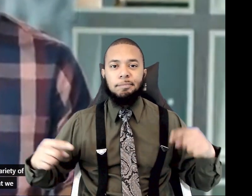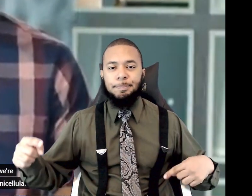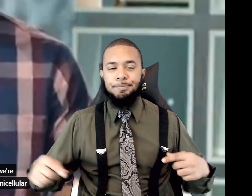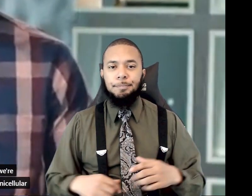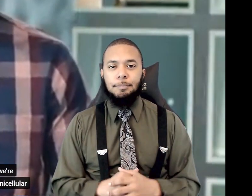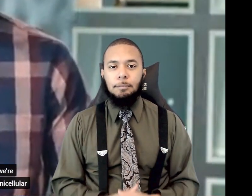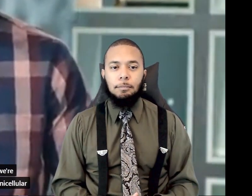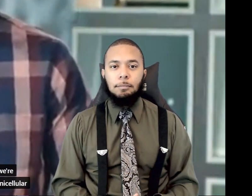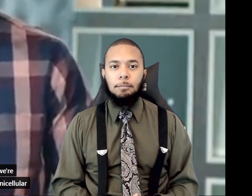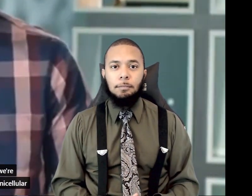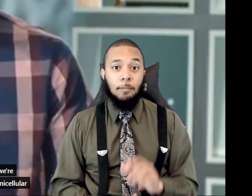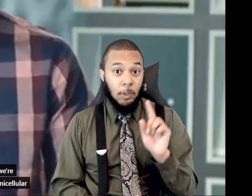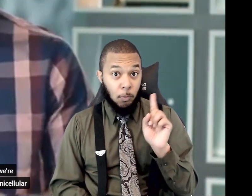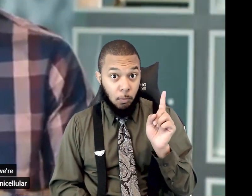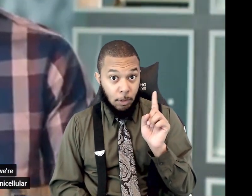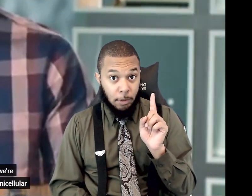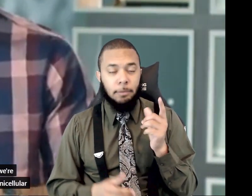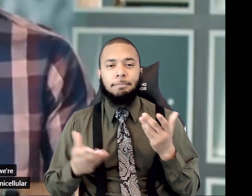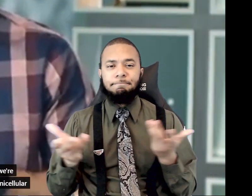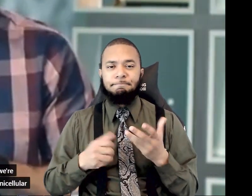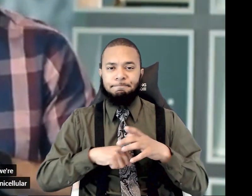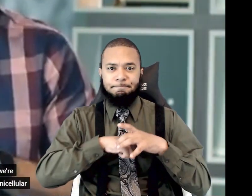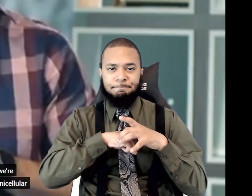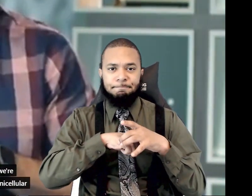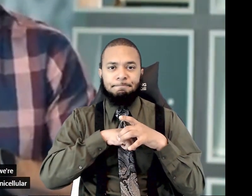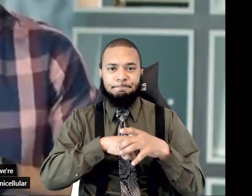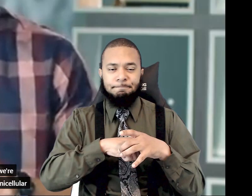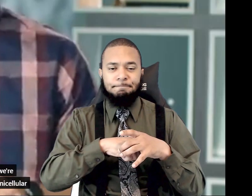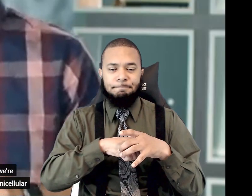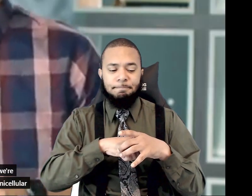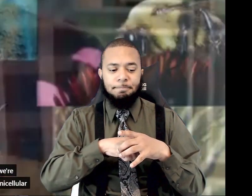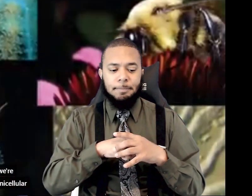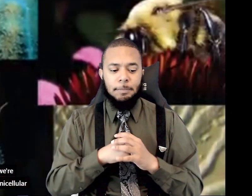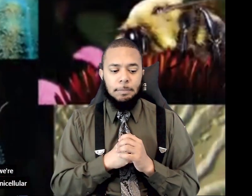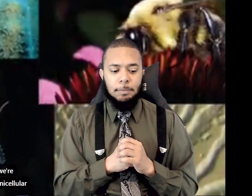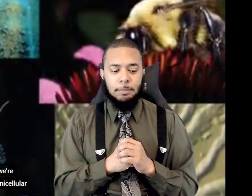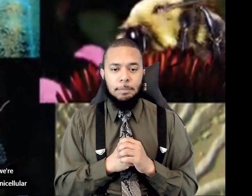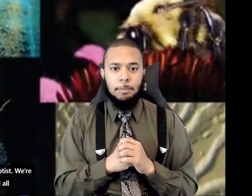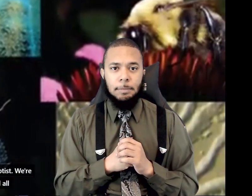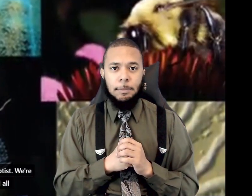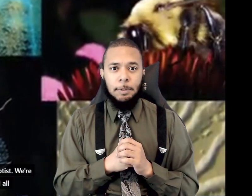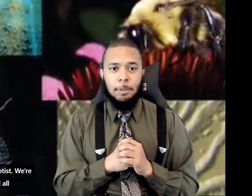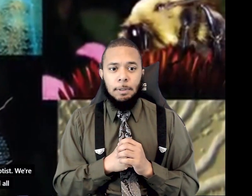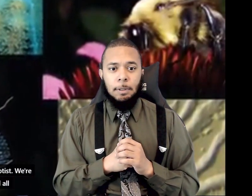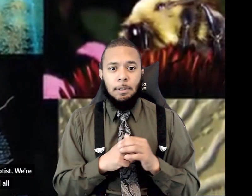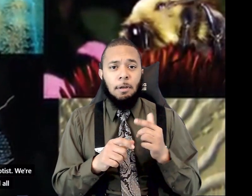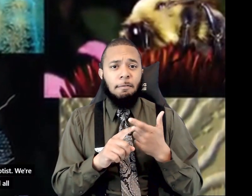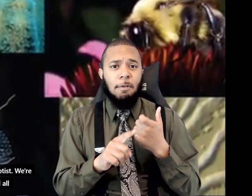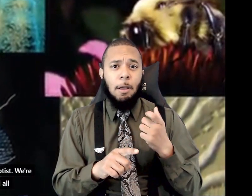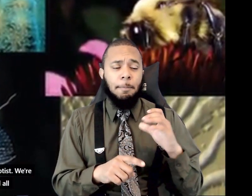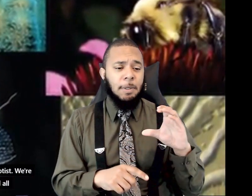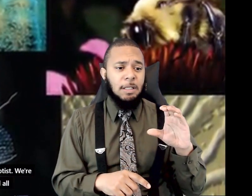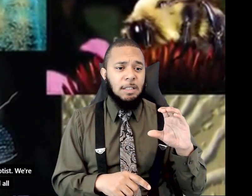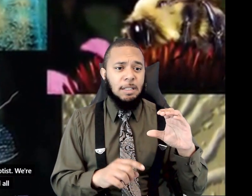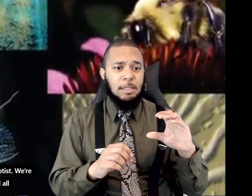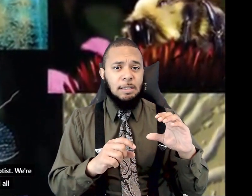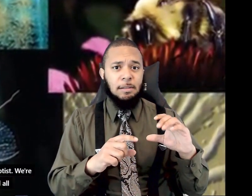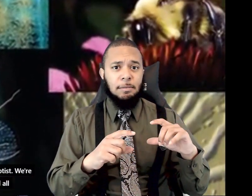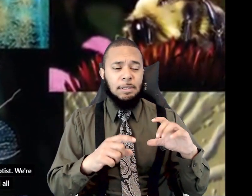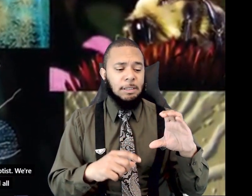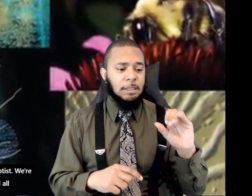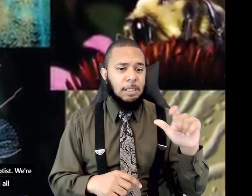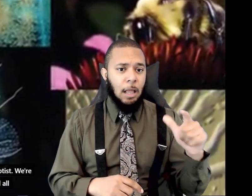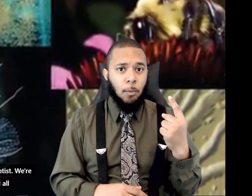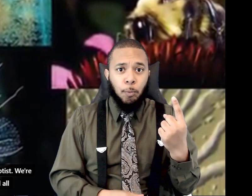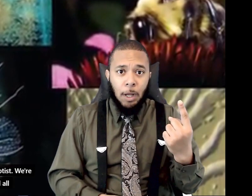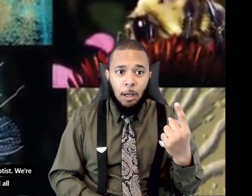that we find on Earth. Okay, so we're talking about ranging from unicellular organisms like bacteria and